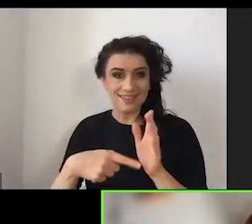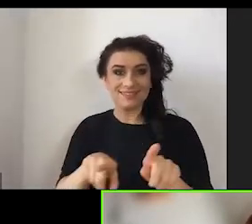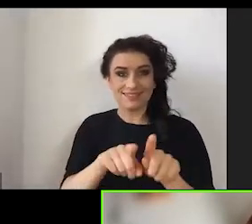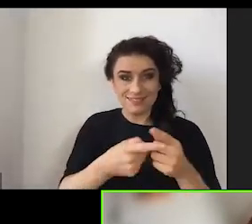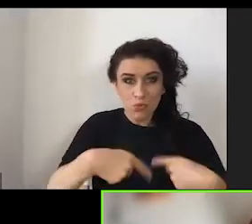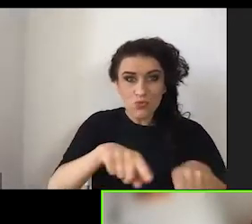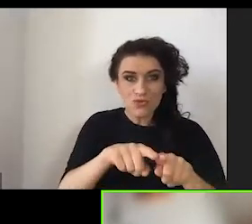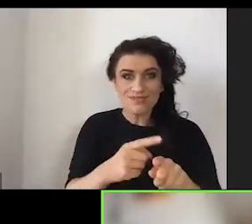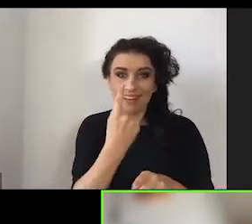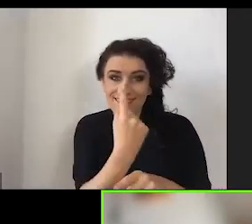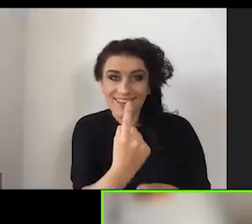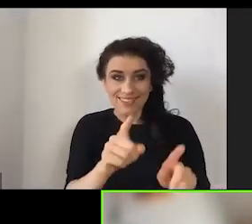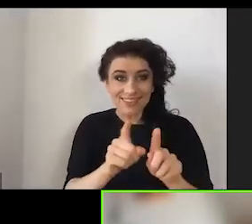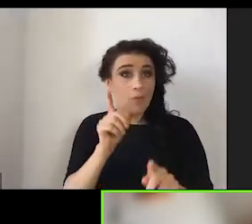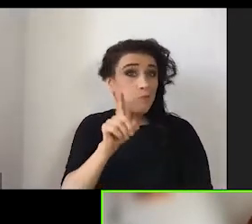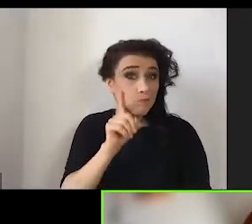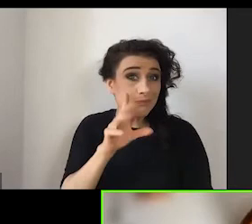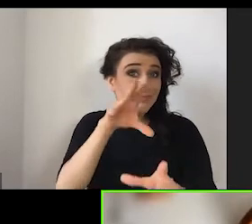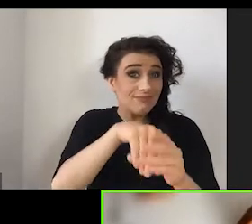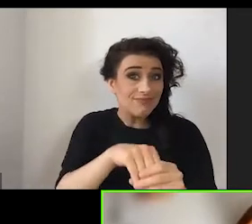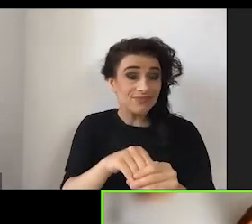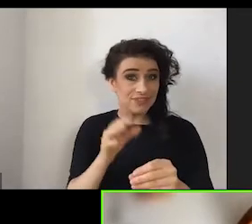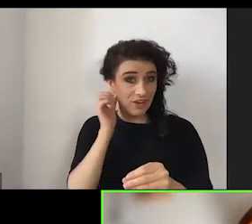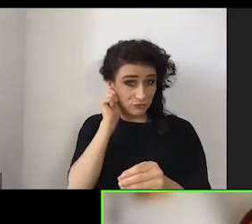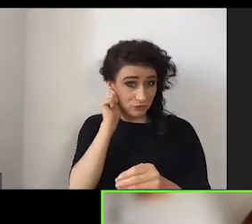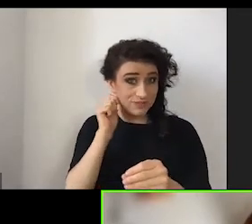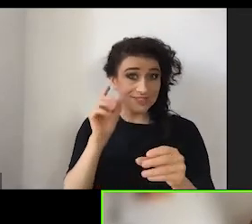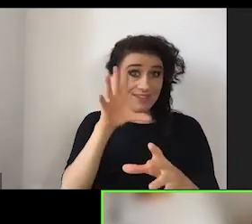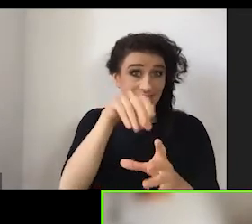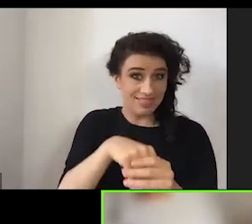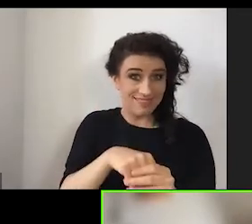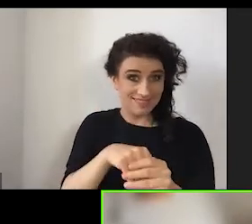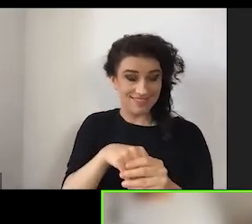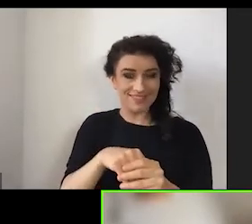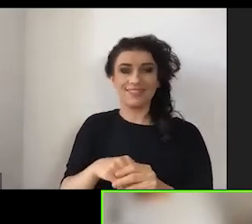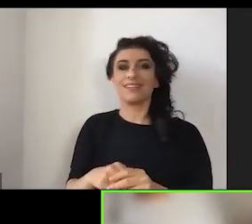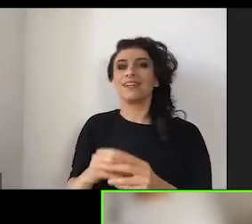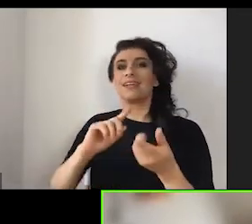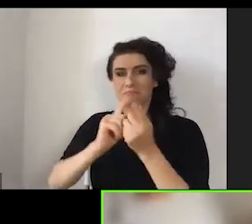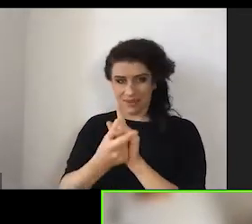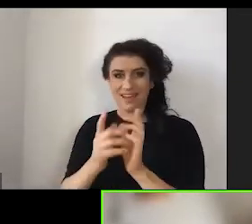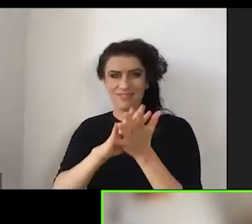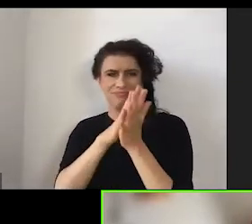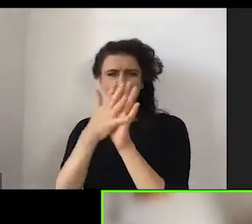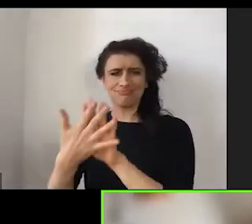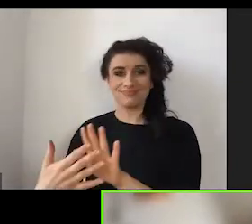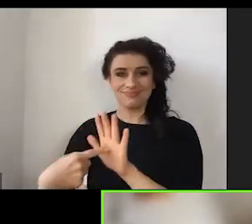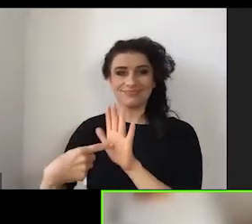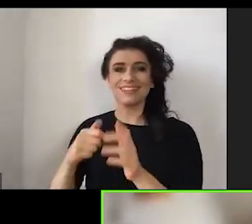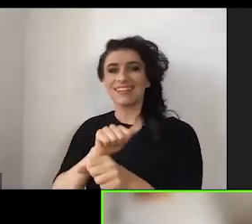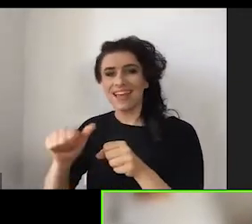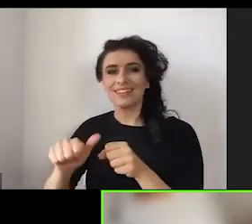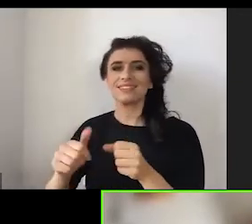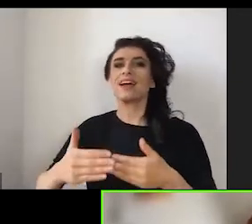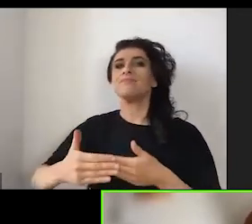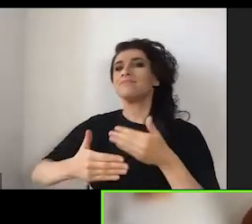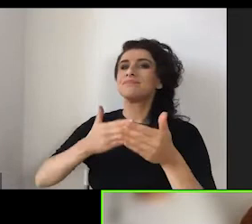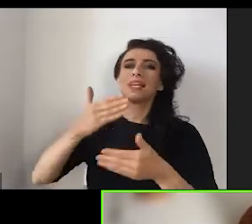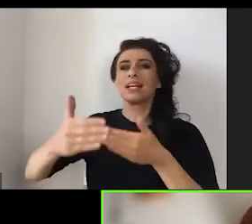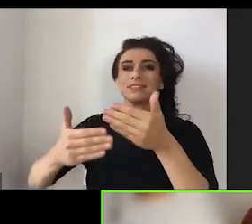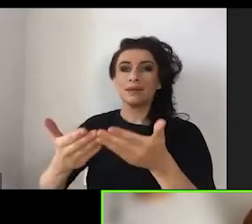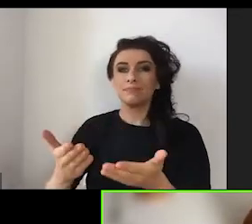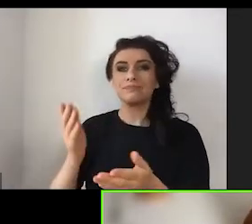talk about the cultural issue. So at the beginning, only like what I just said, like only moms were going